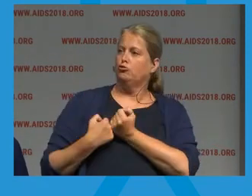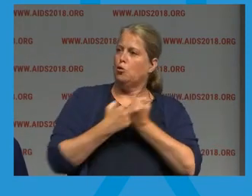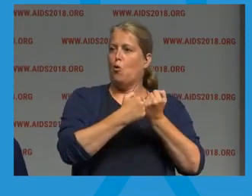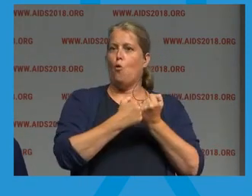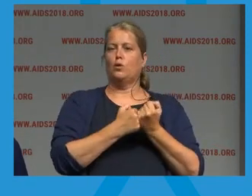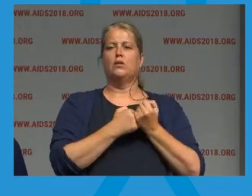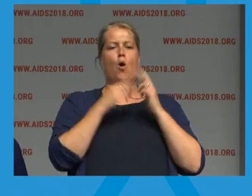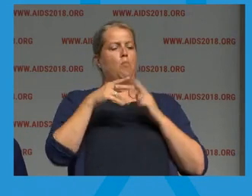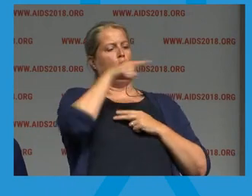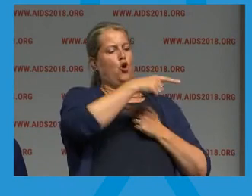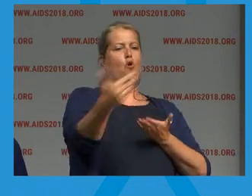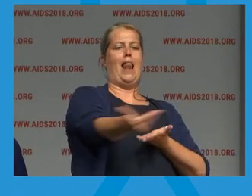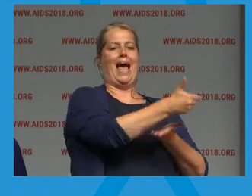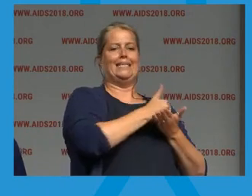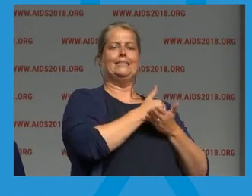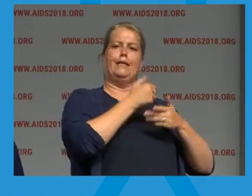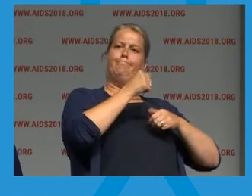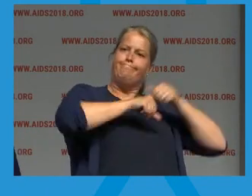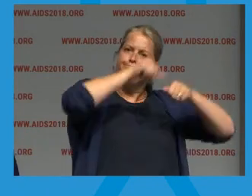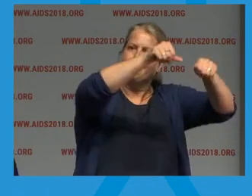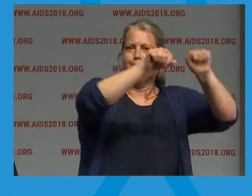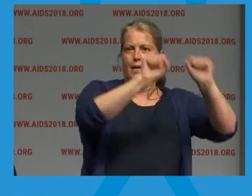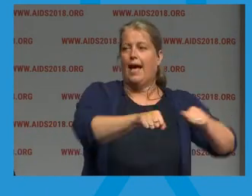through. Thank you.